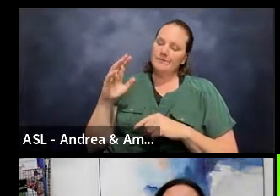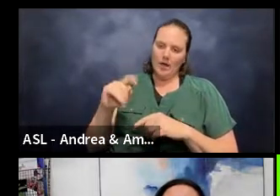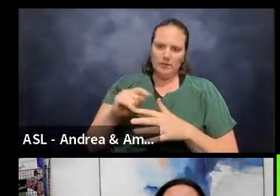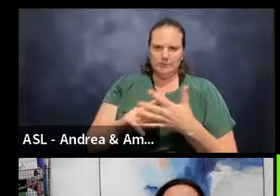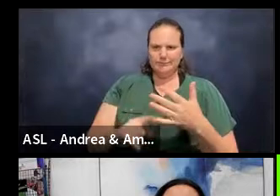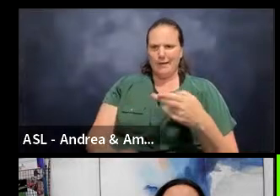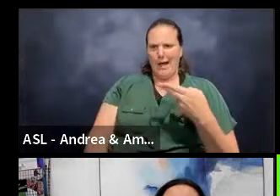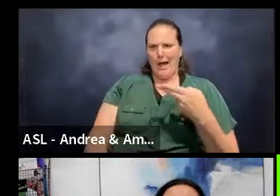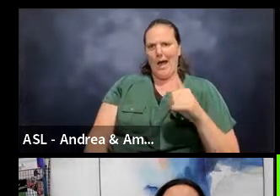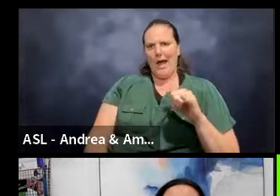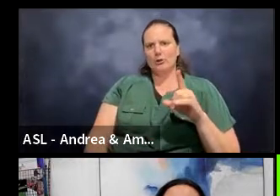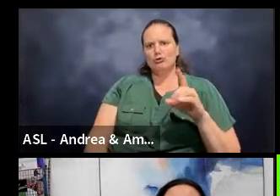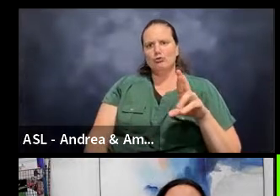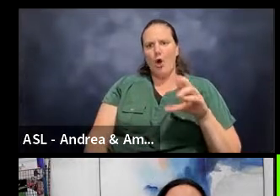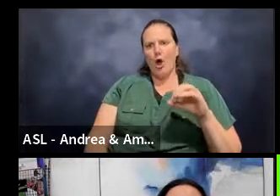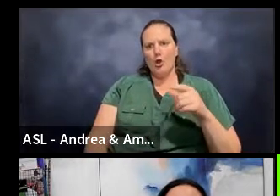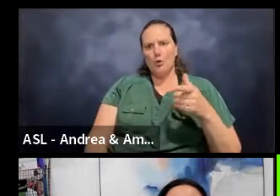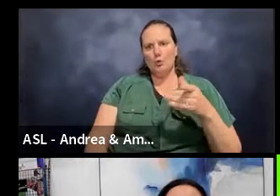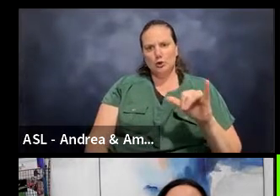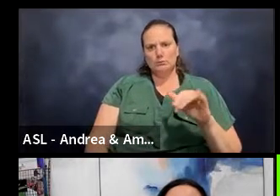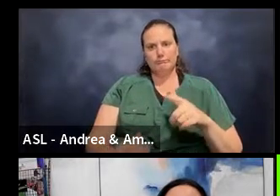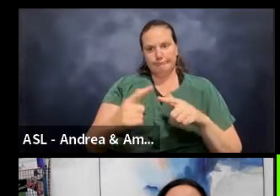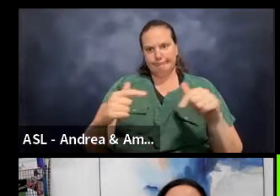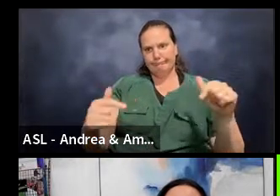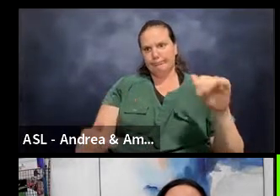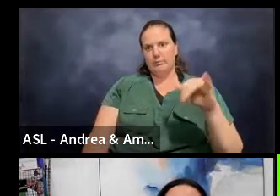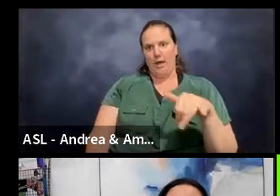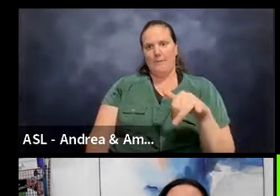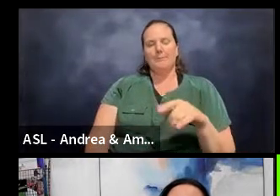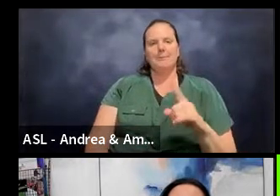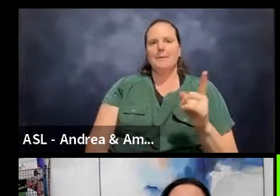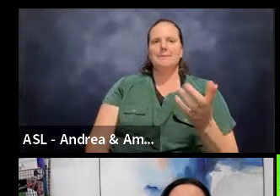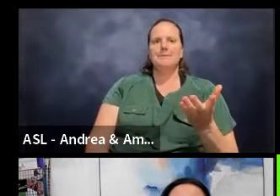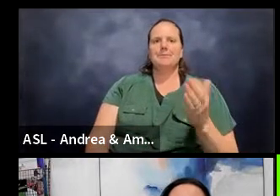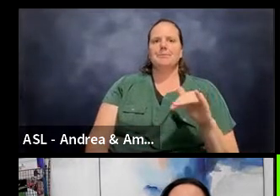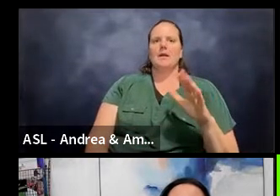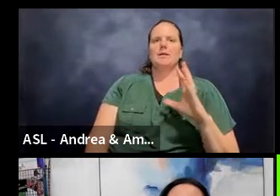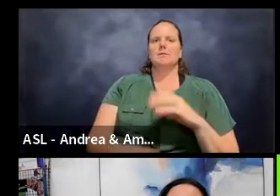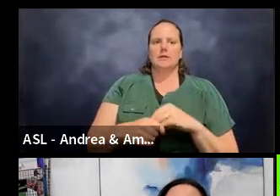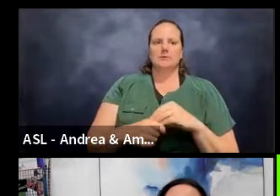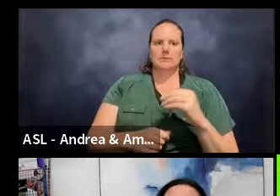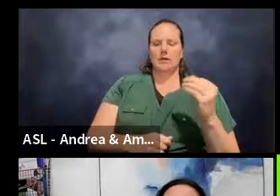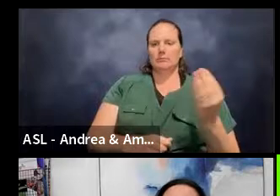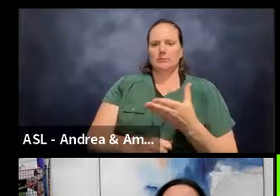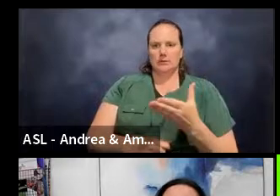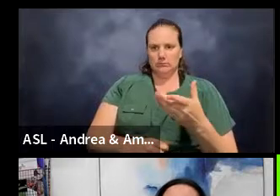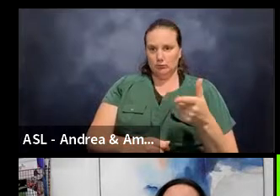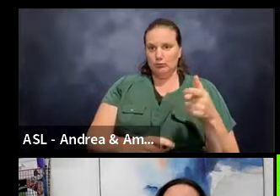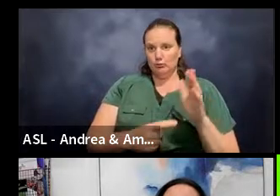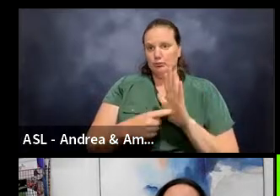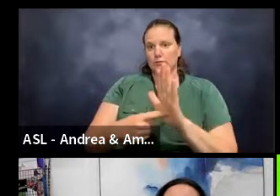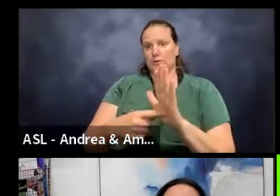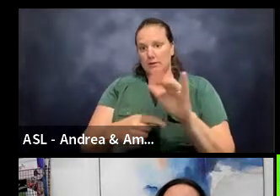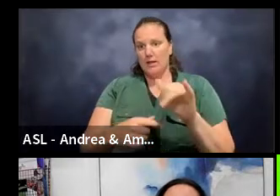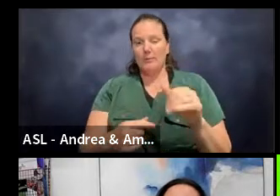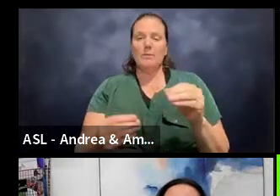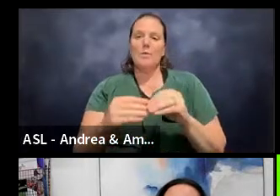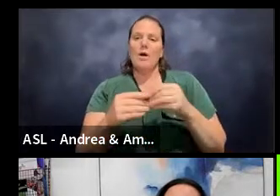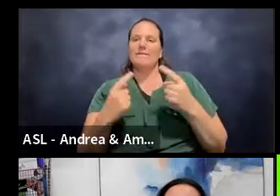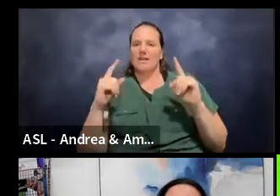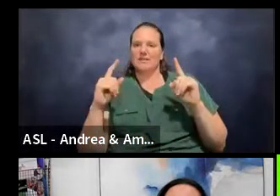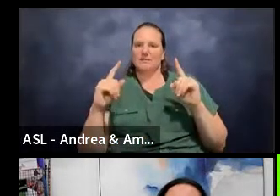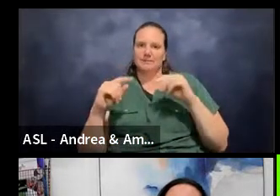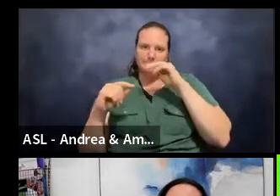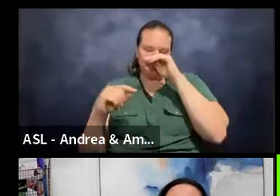so forth, but I think it is what the engagement update that you have presented is going to be much more effective